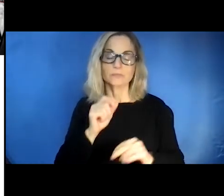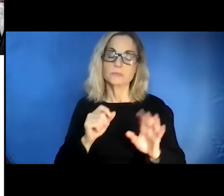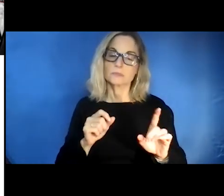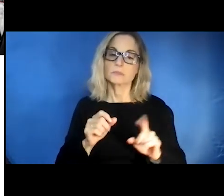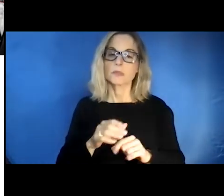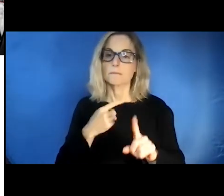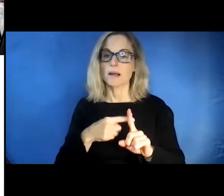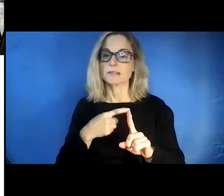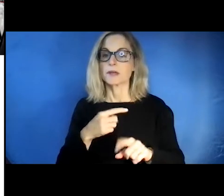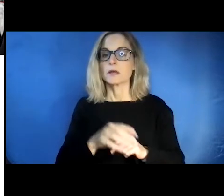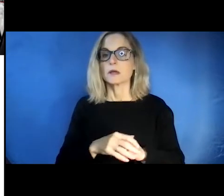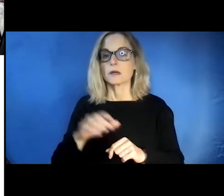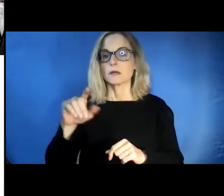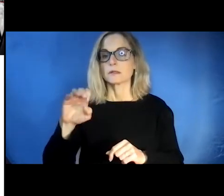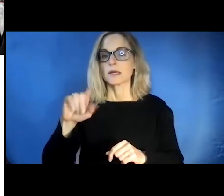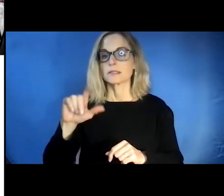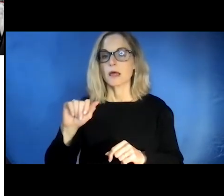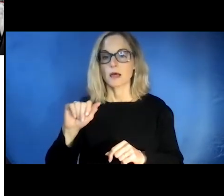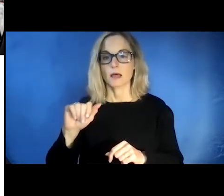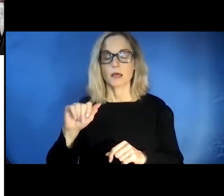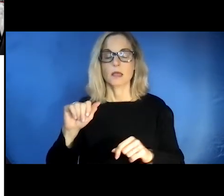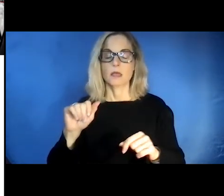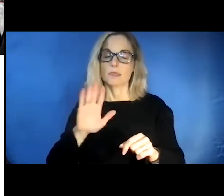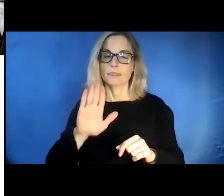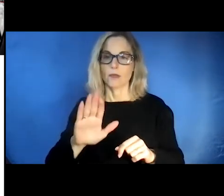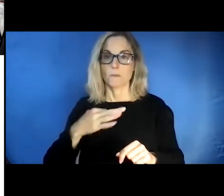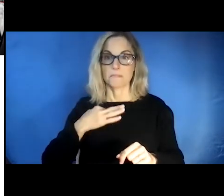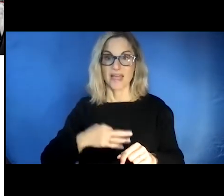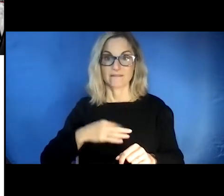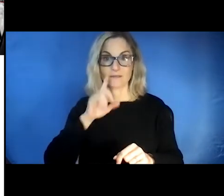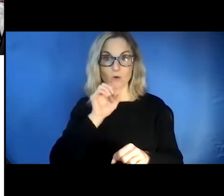Tesla is offering some pretty incredible employee benefits.